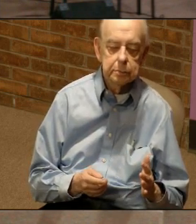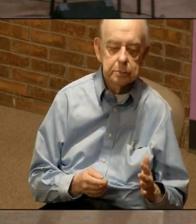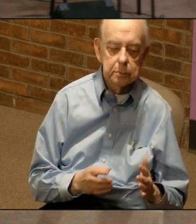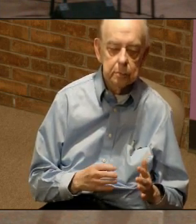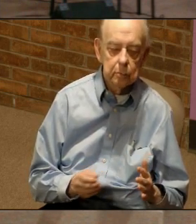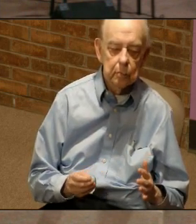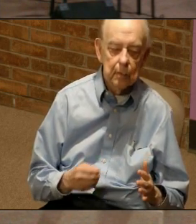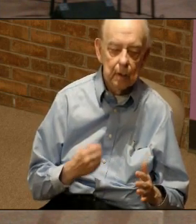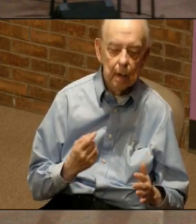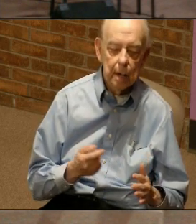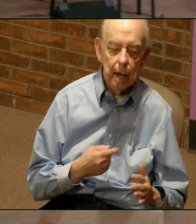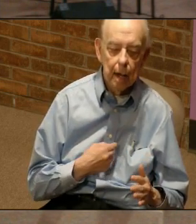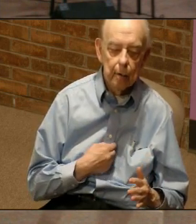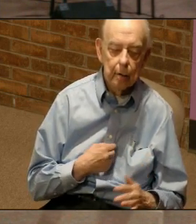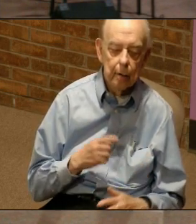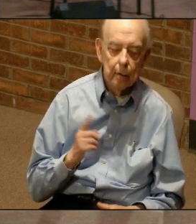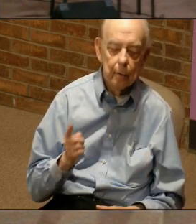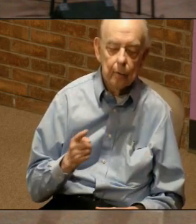and our forever.